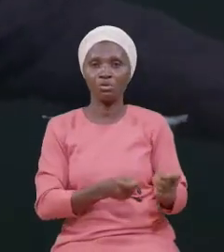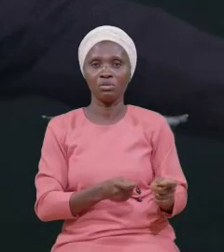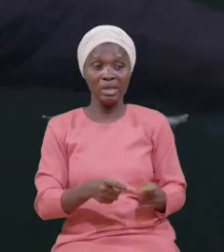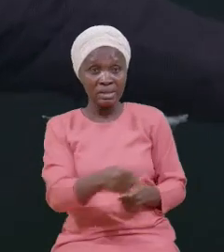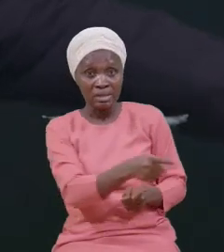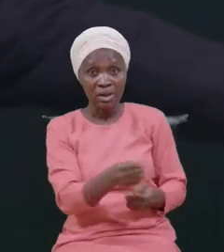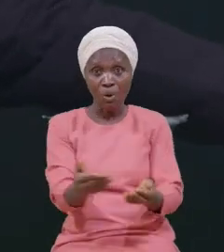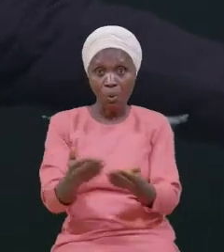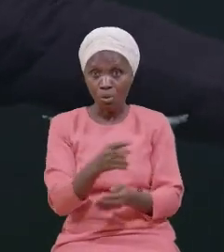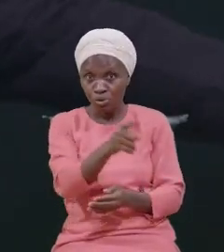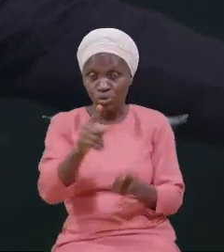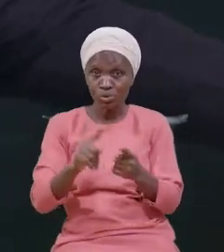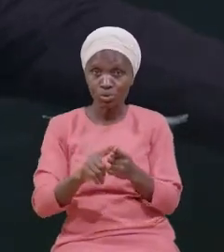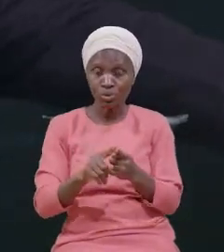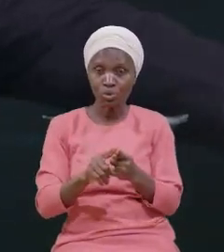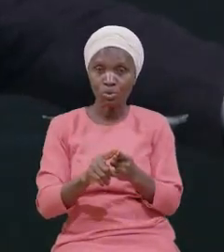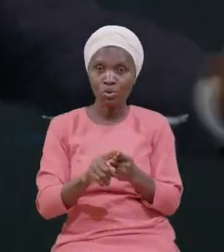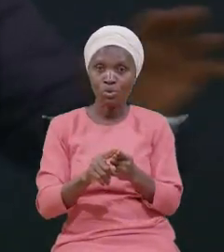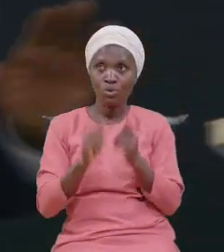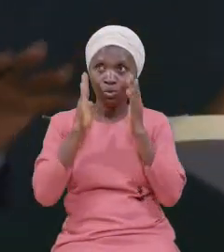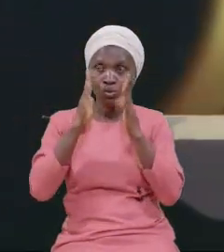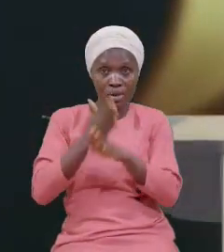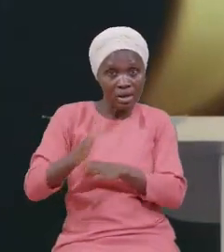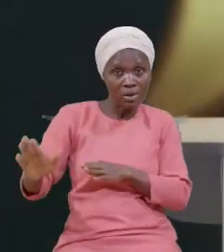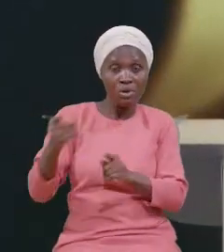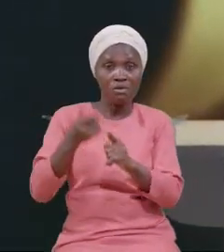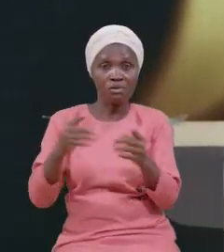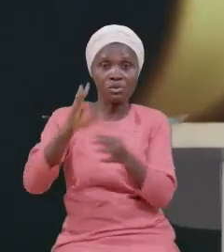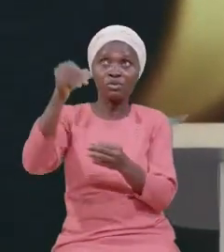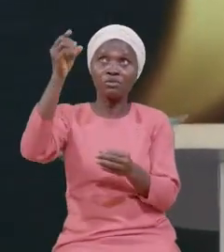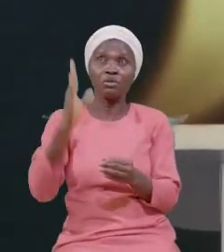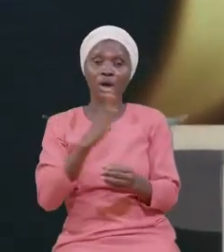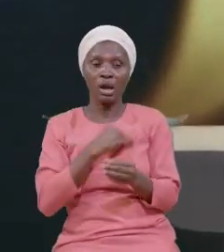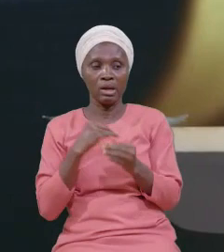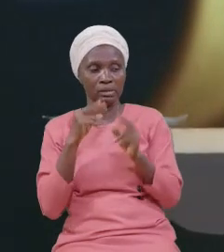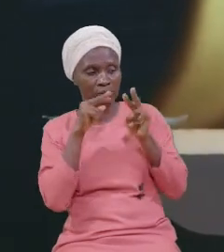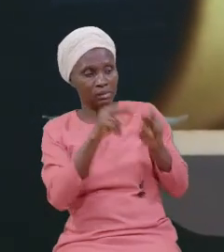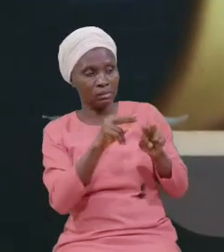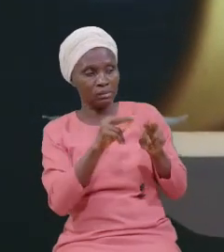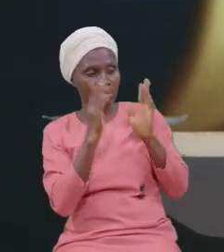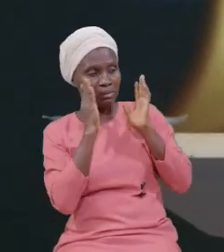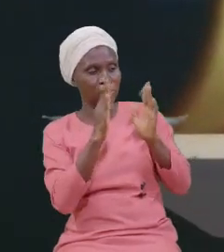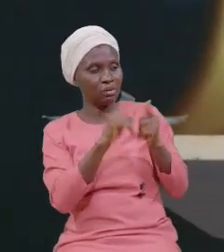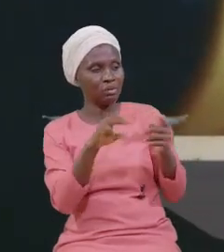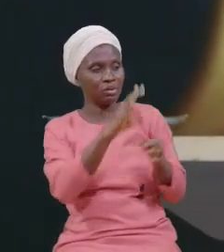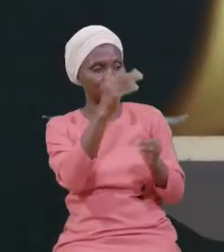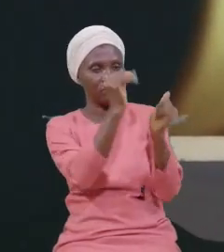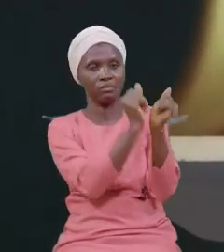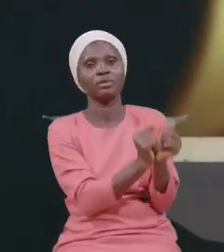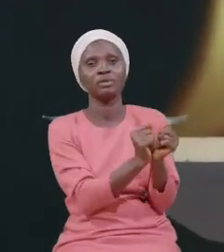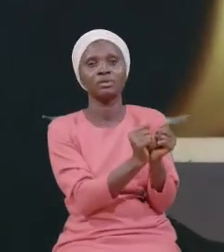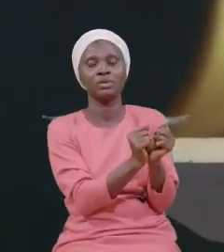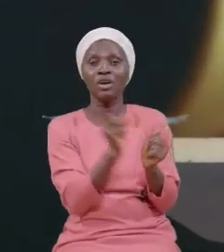look away from the spirit of God and look into the spirit of bondage, so